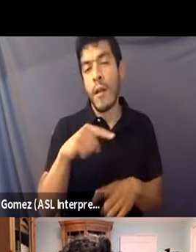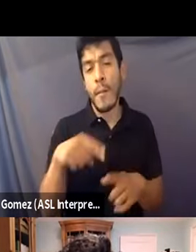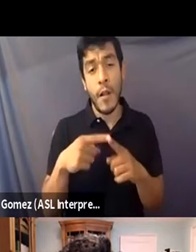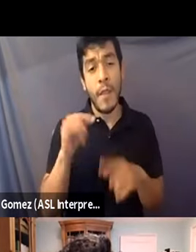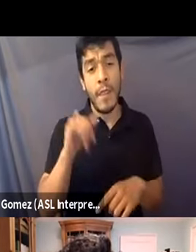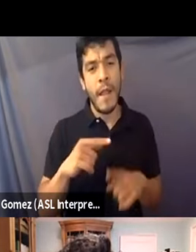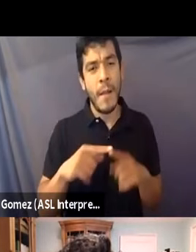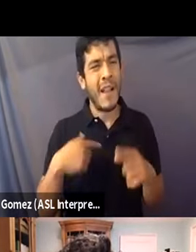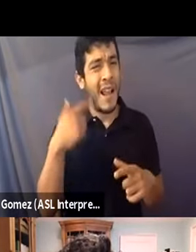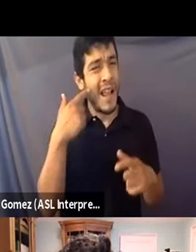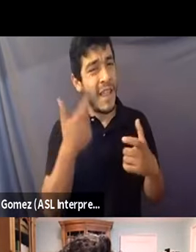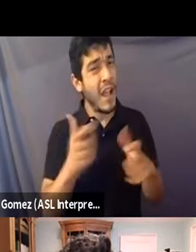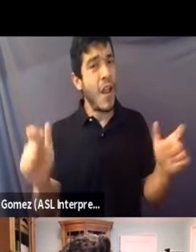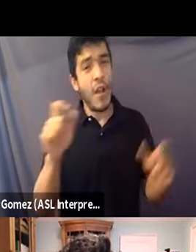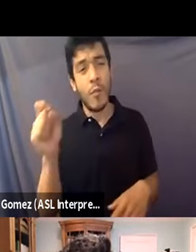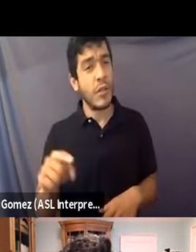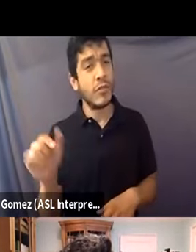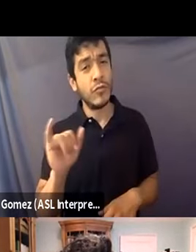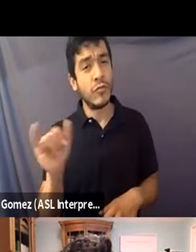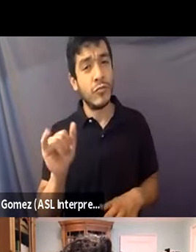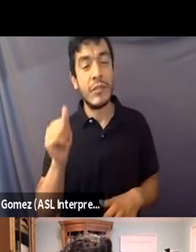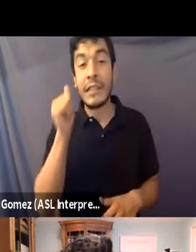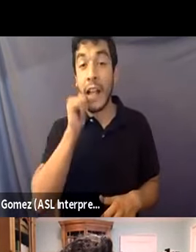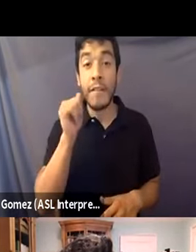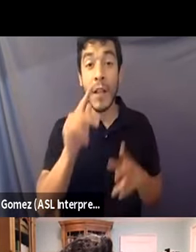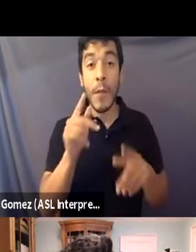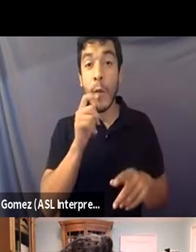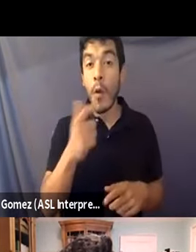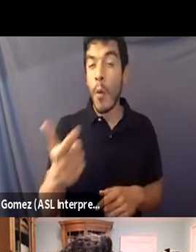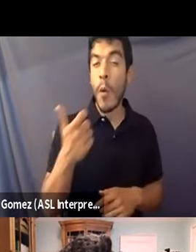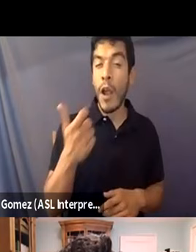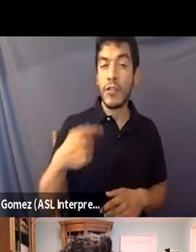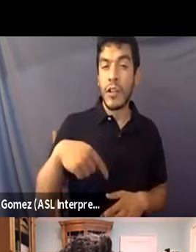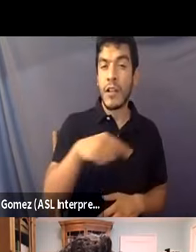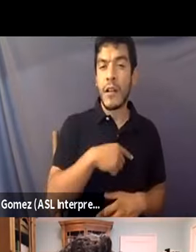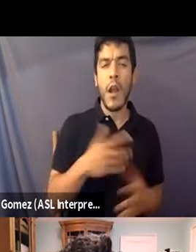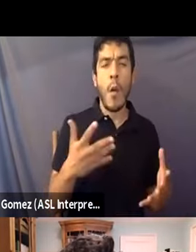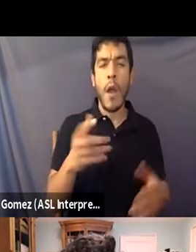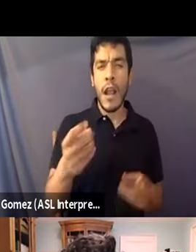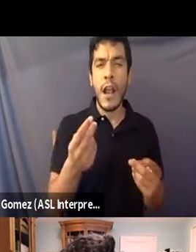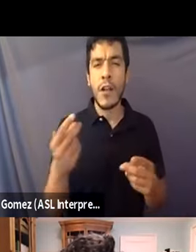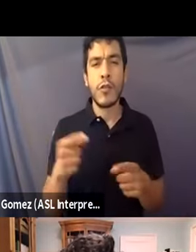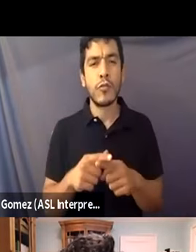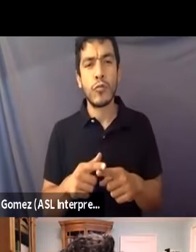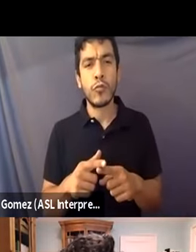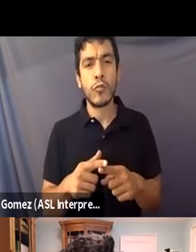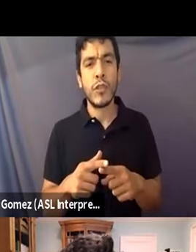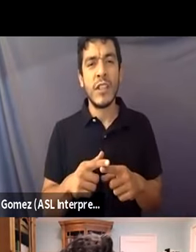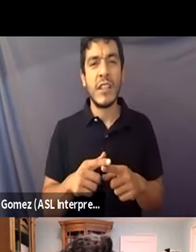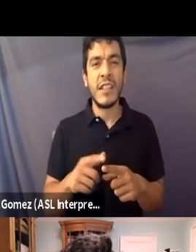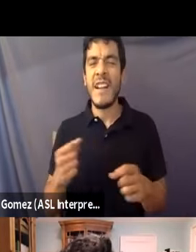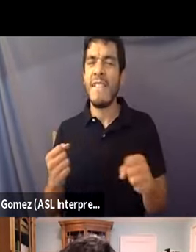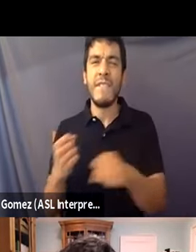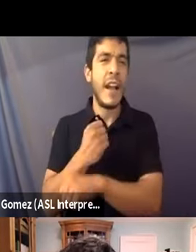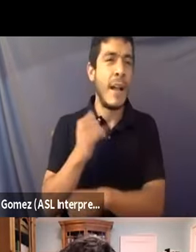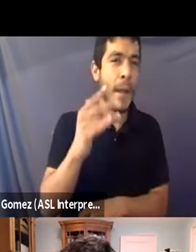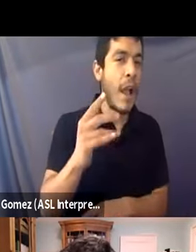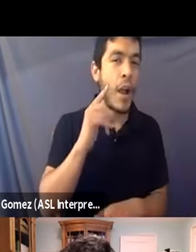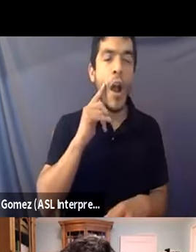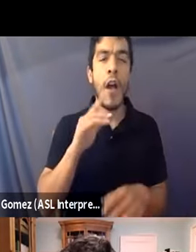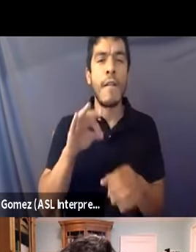question too is that everyday people who are watching this, right, what can they do to push back on voter suppression? What can the average